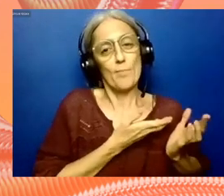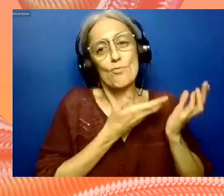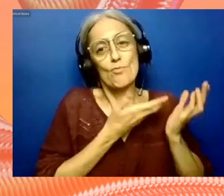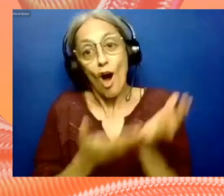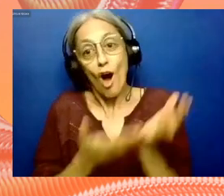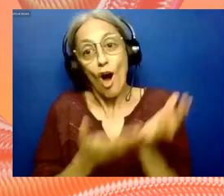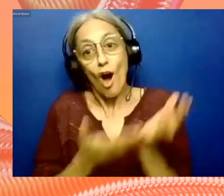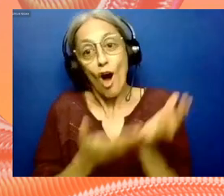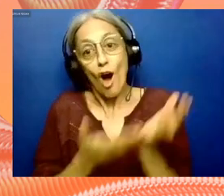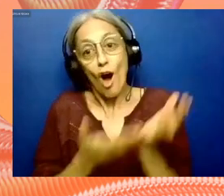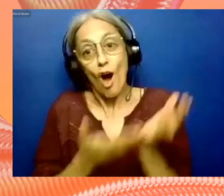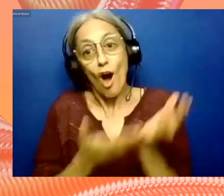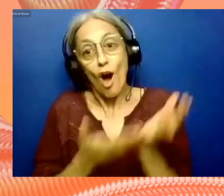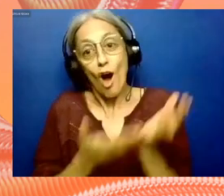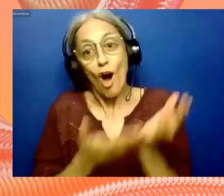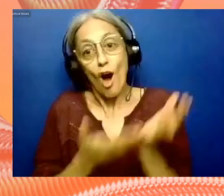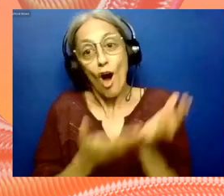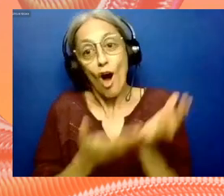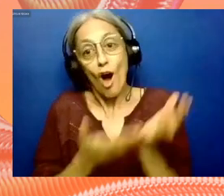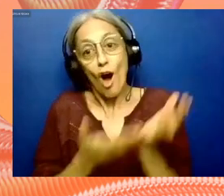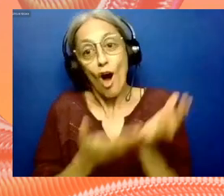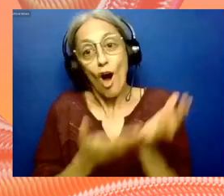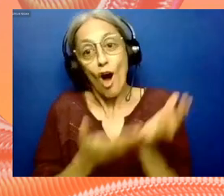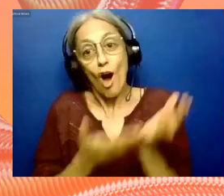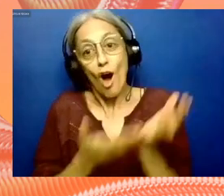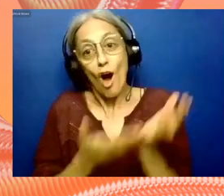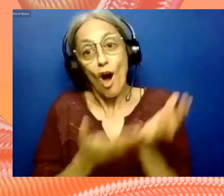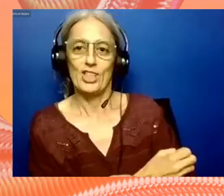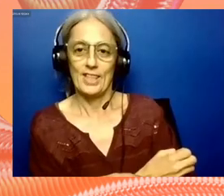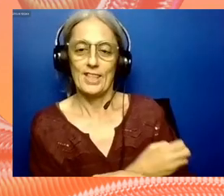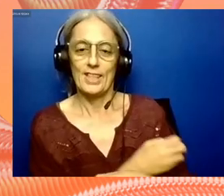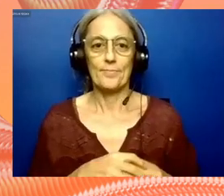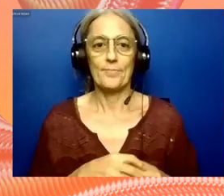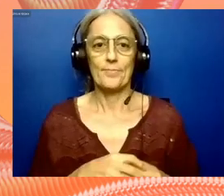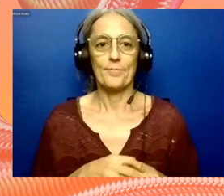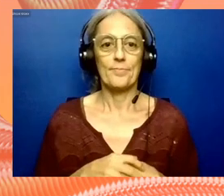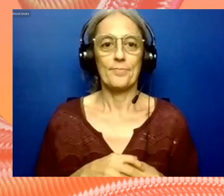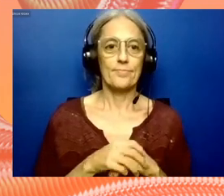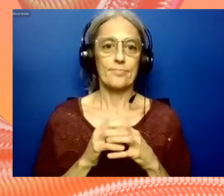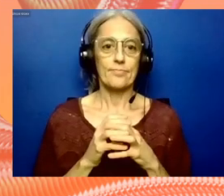deeply need each other.